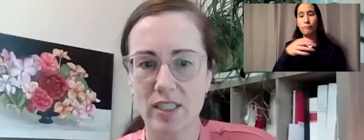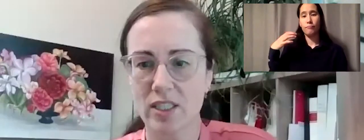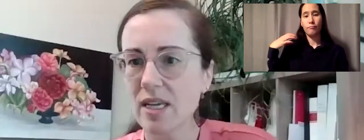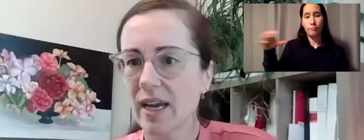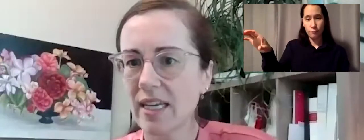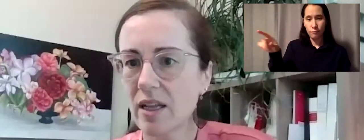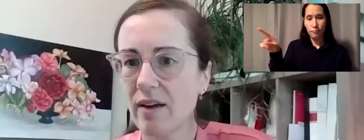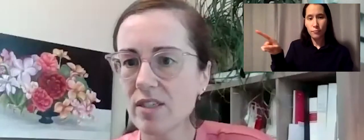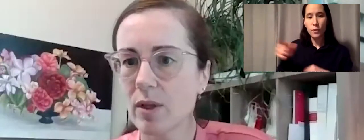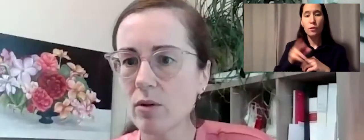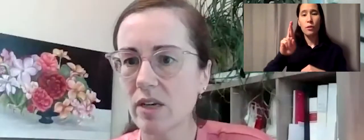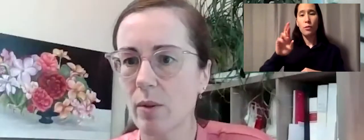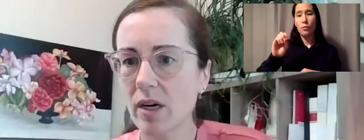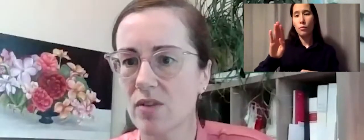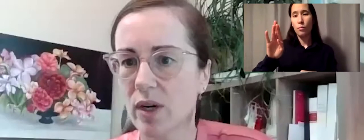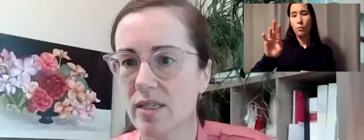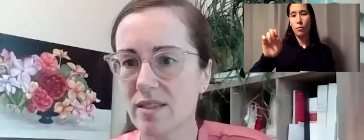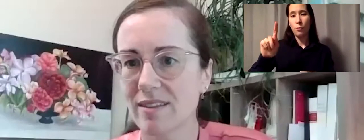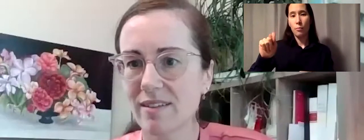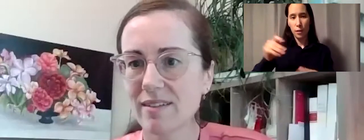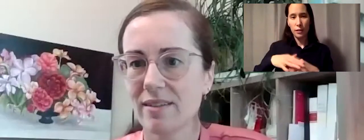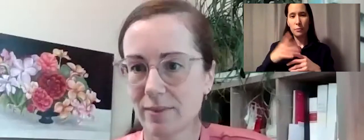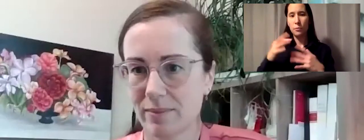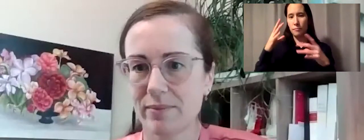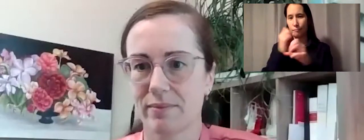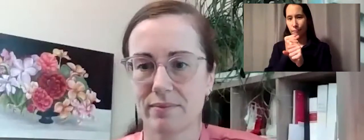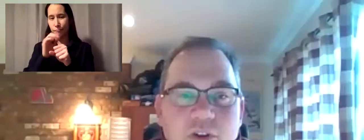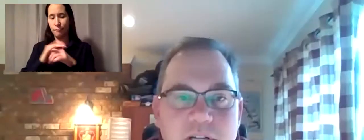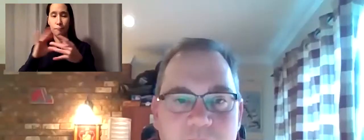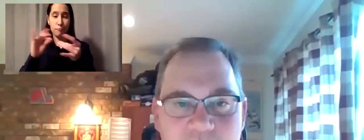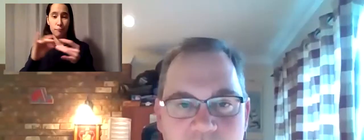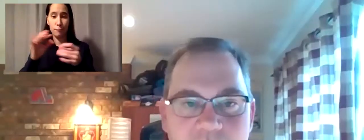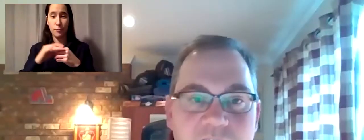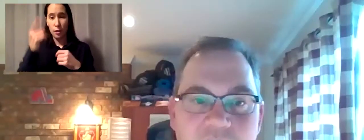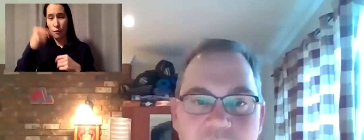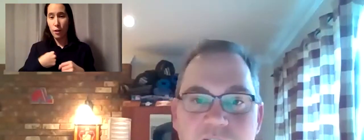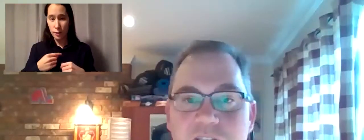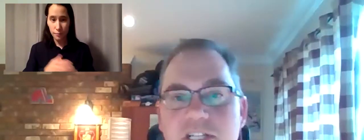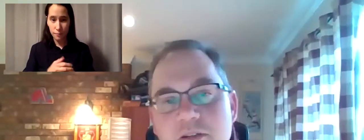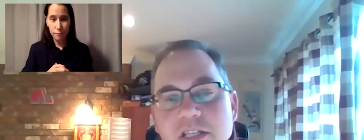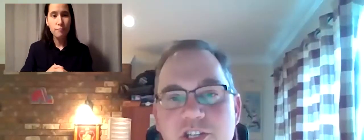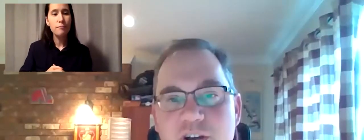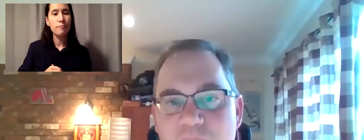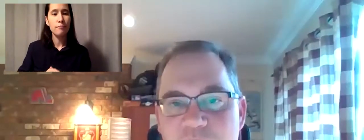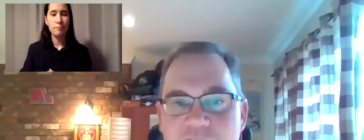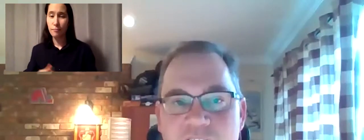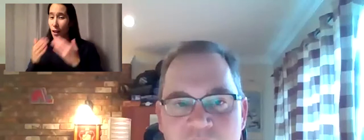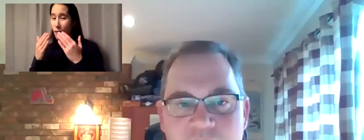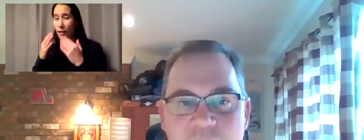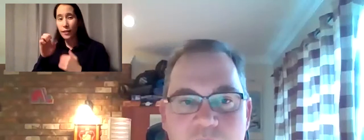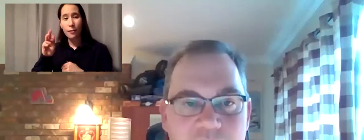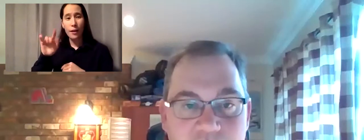of Directors, and he'll have some closing remarks for us. Thanks very much, Emily, and thank you for doing such an amazing job